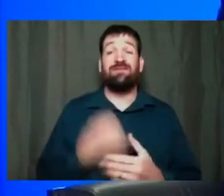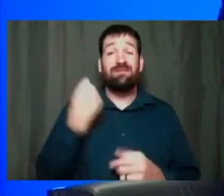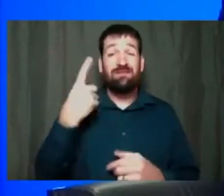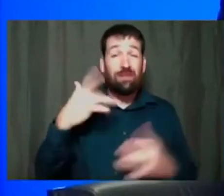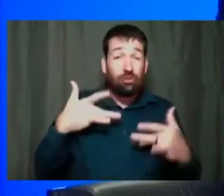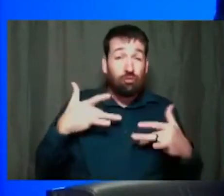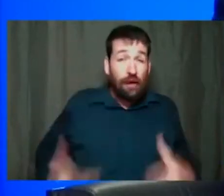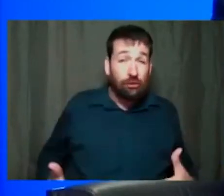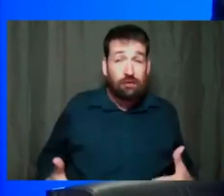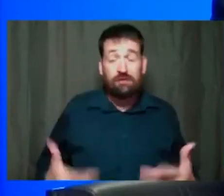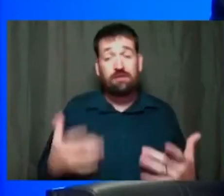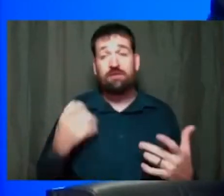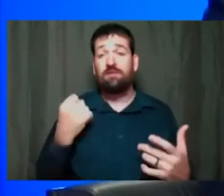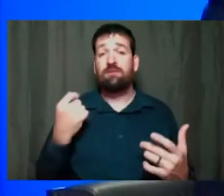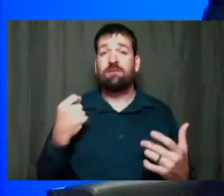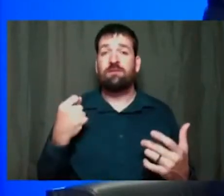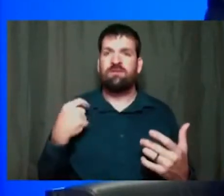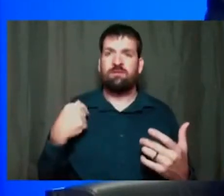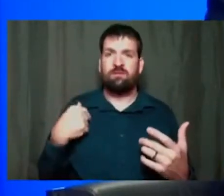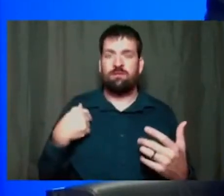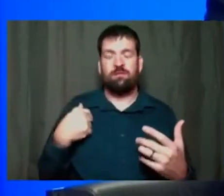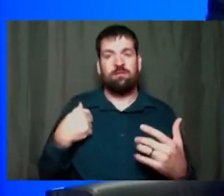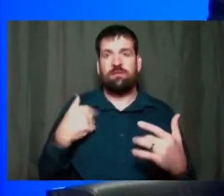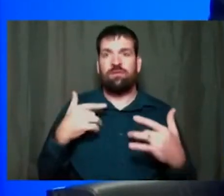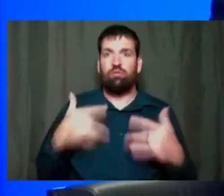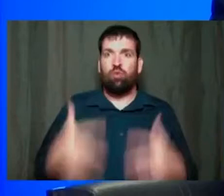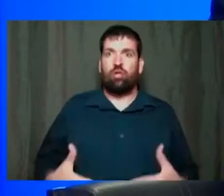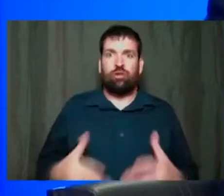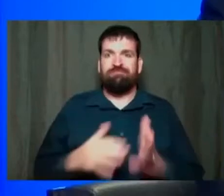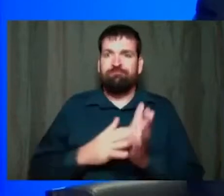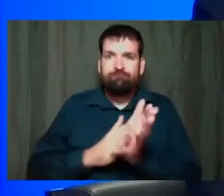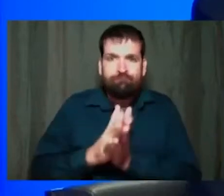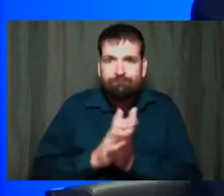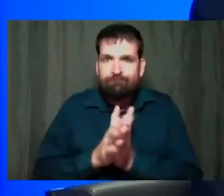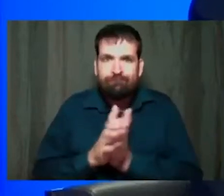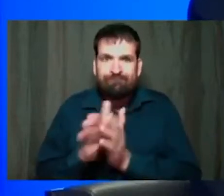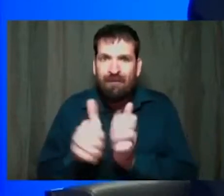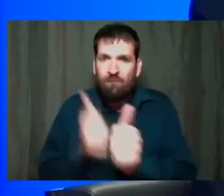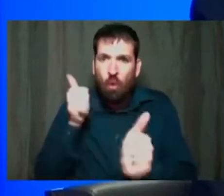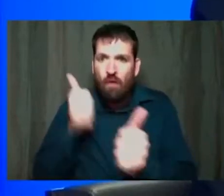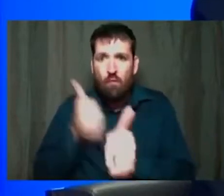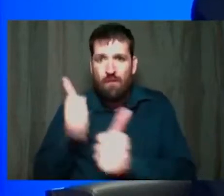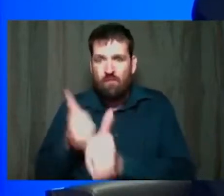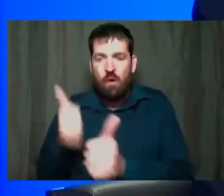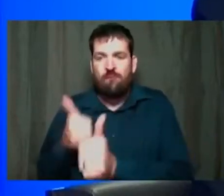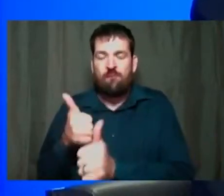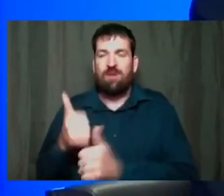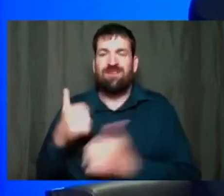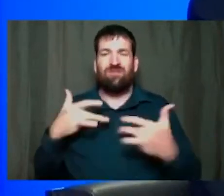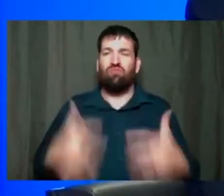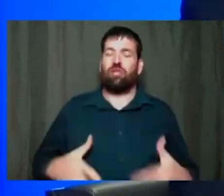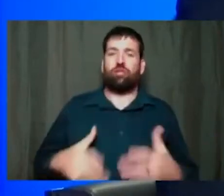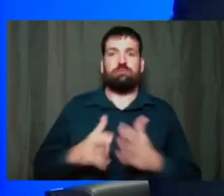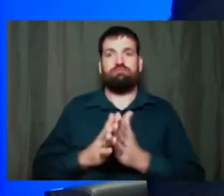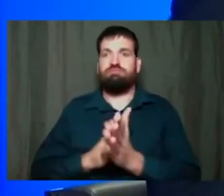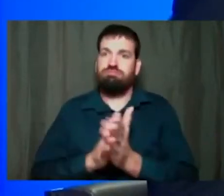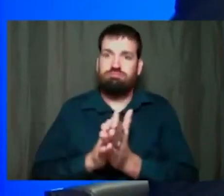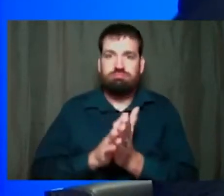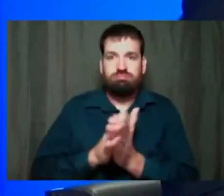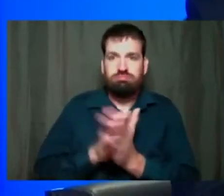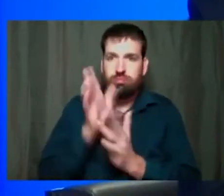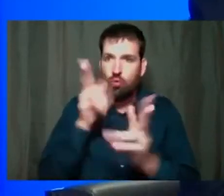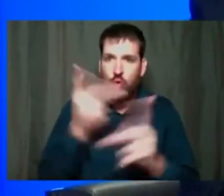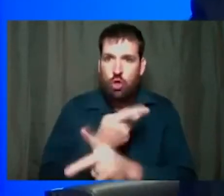feeds on passivity, when we're trying to just avoid things. It's like a